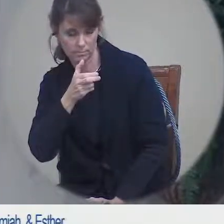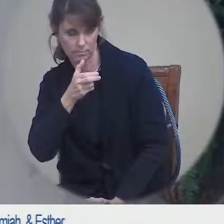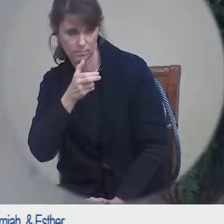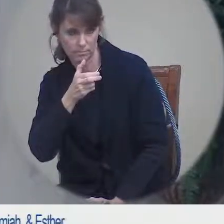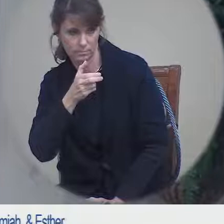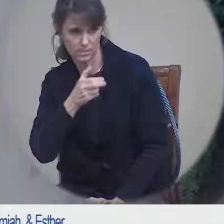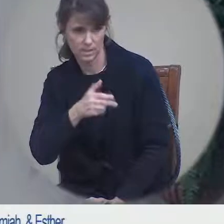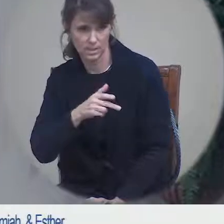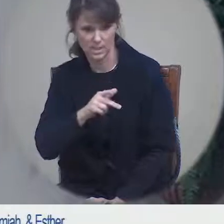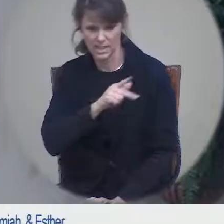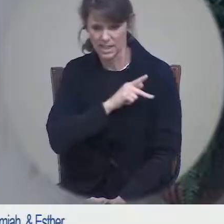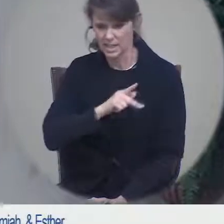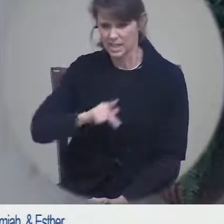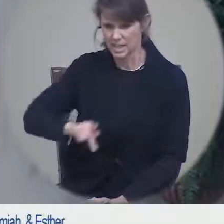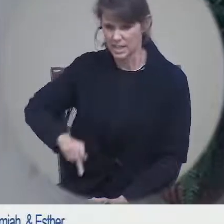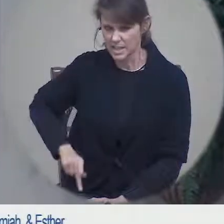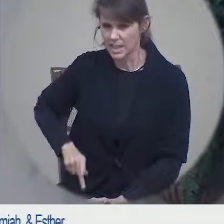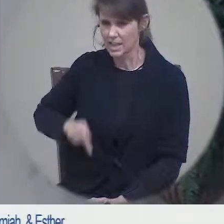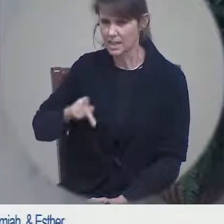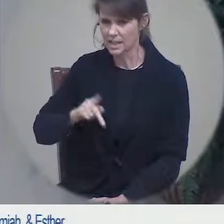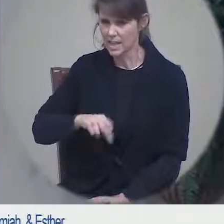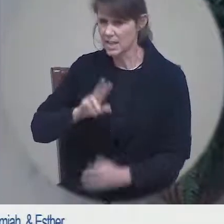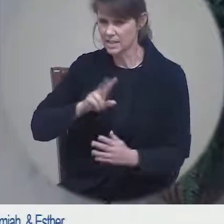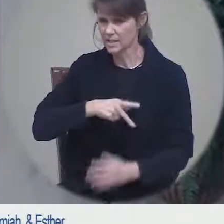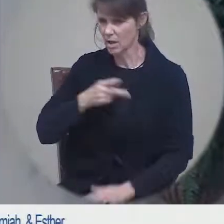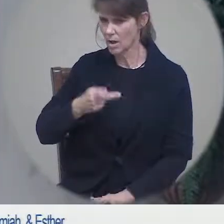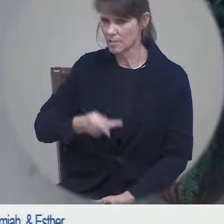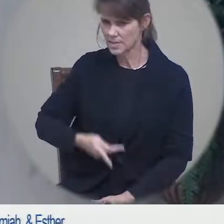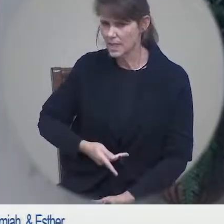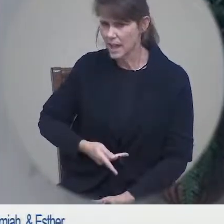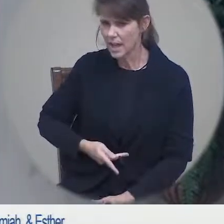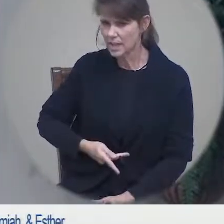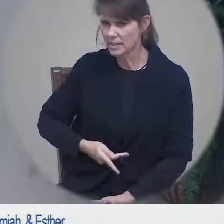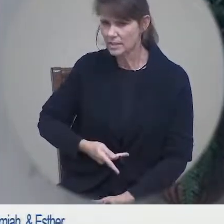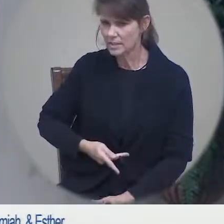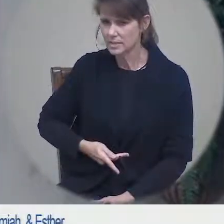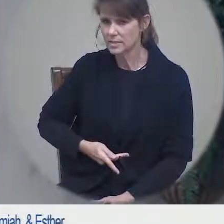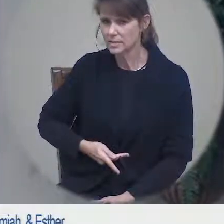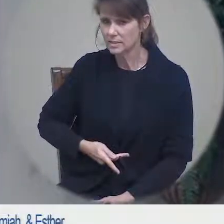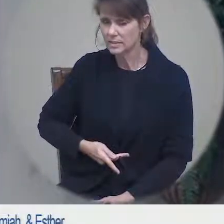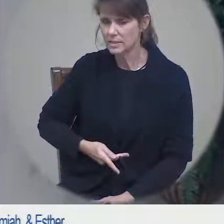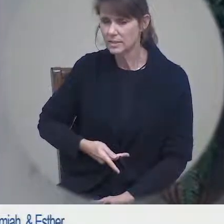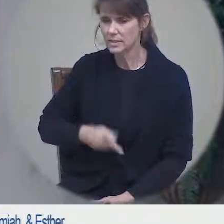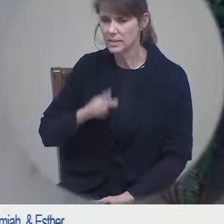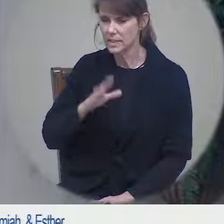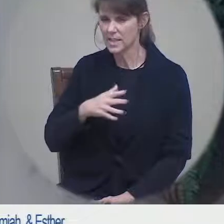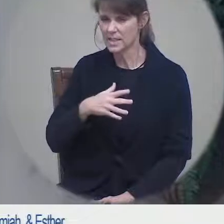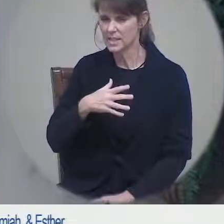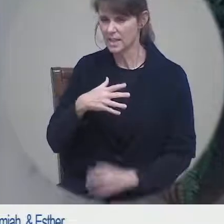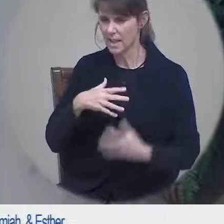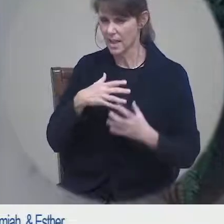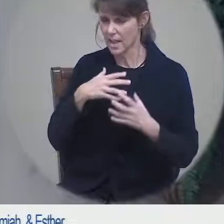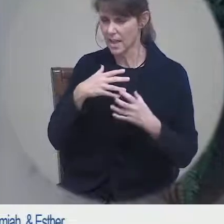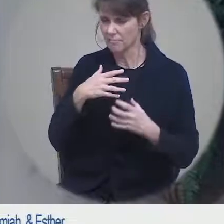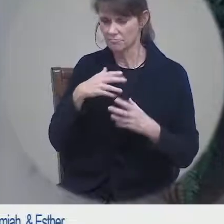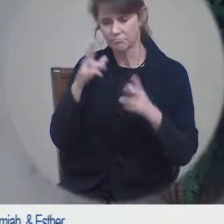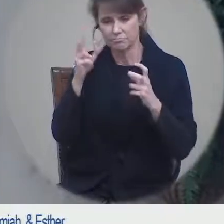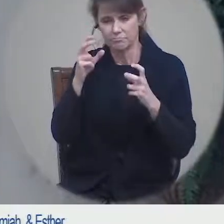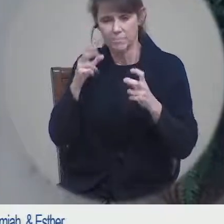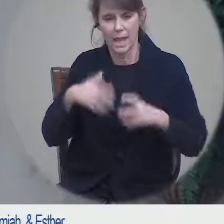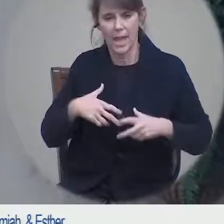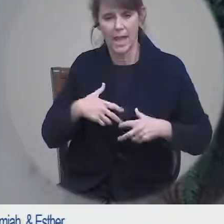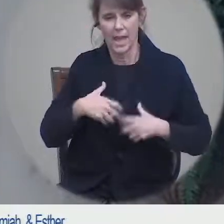Haman's manipulation, it said his anger was from drinking. So as we kind of